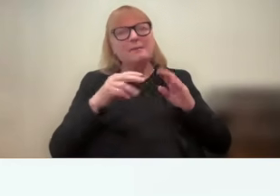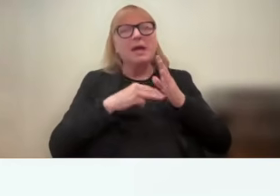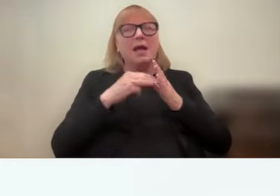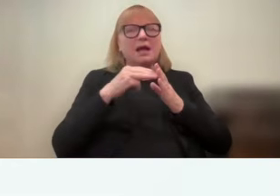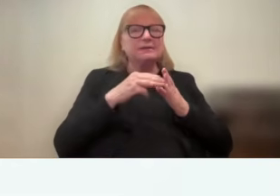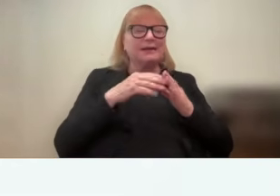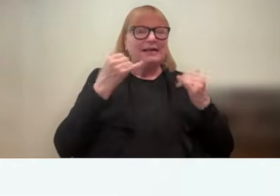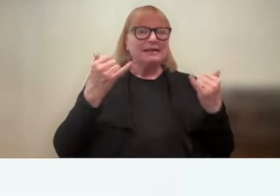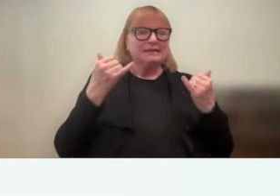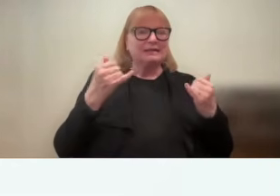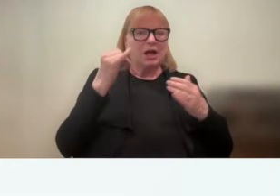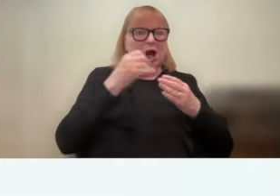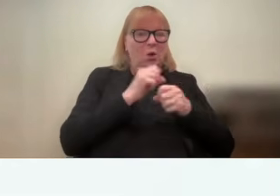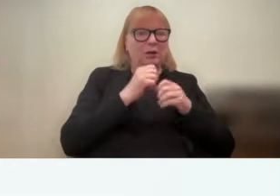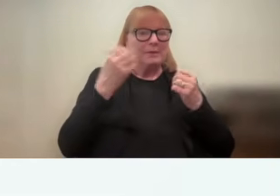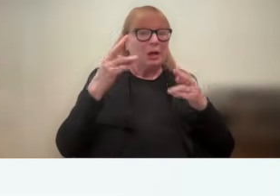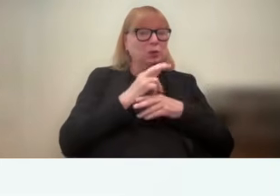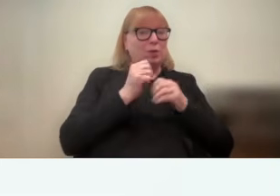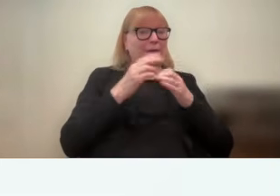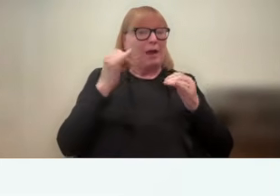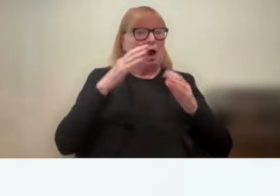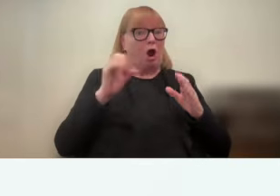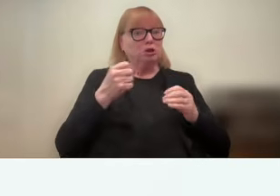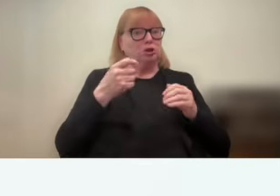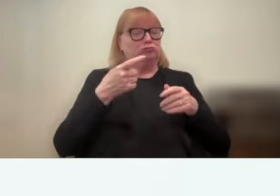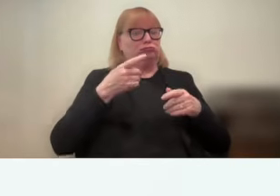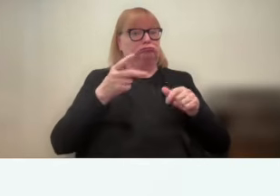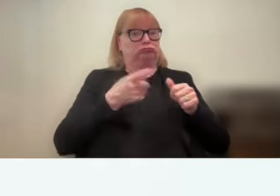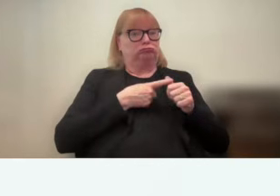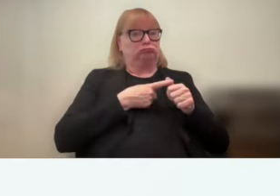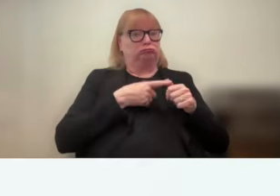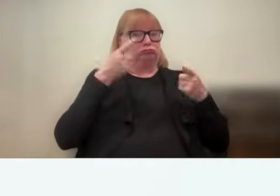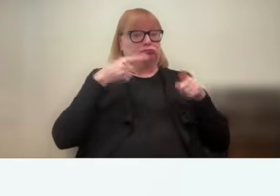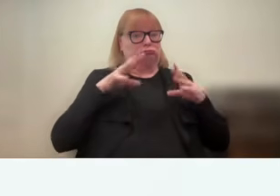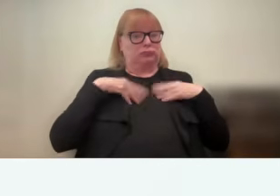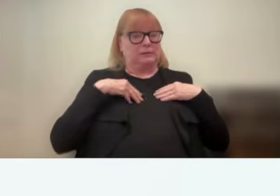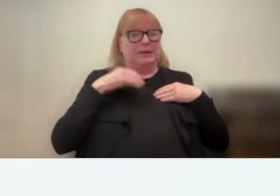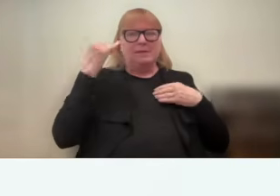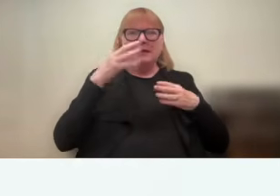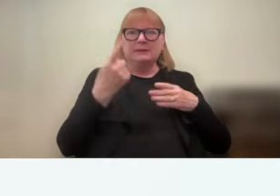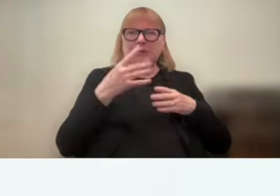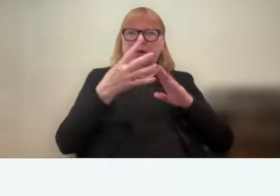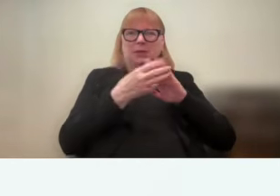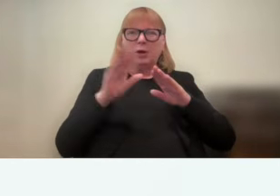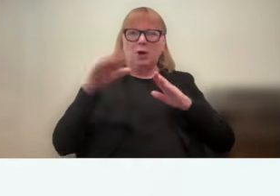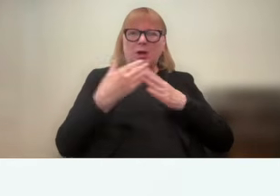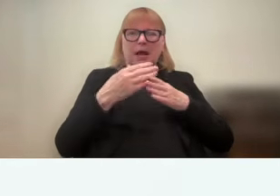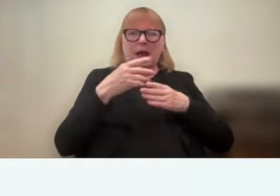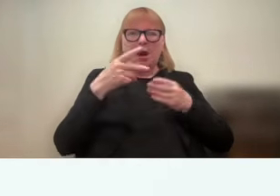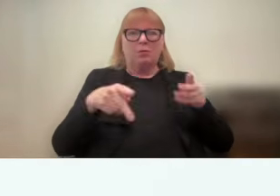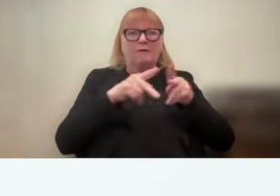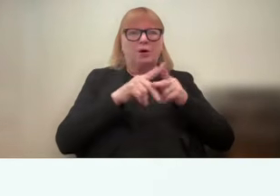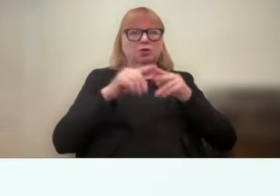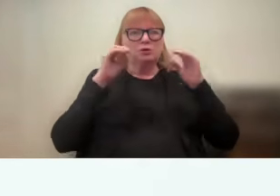existing artworks, many used without the artist's original consent. Imagine if someone copied your entire portfolio to